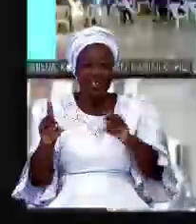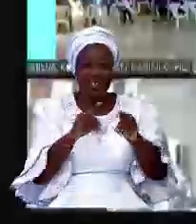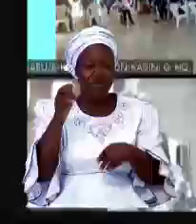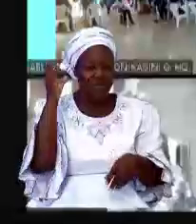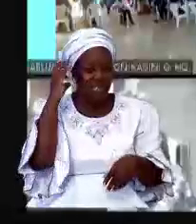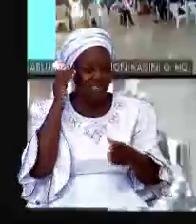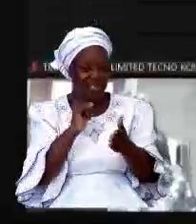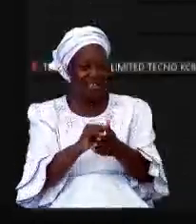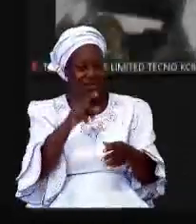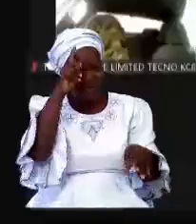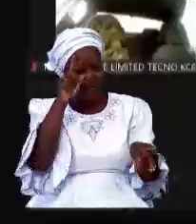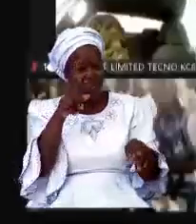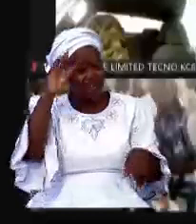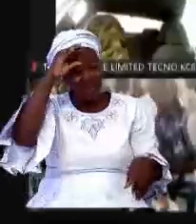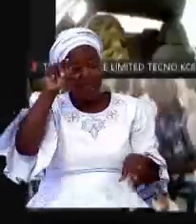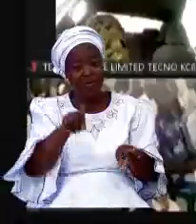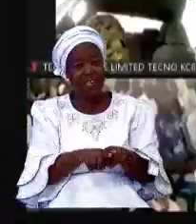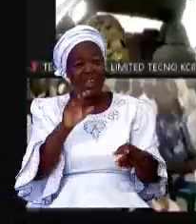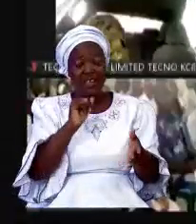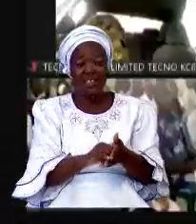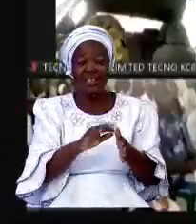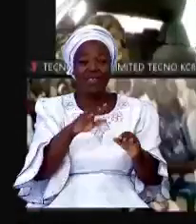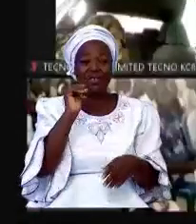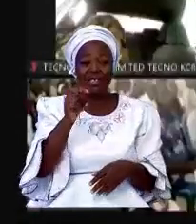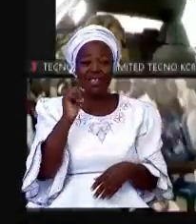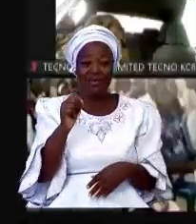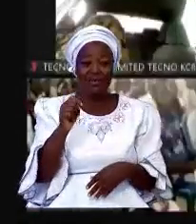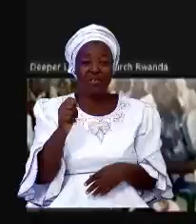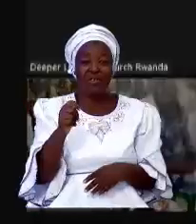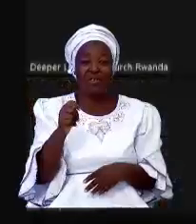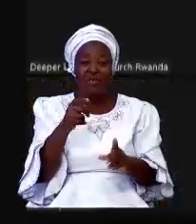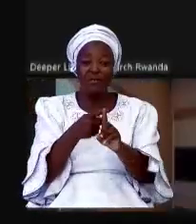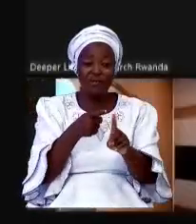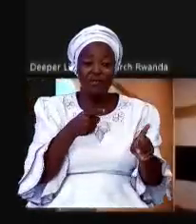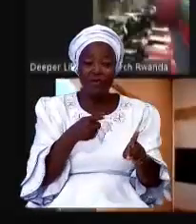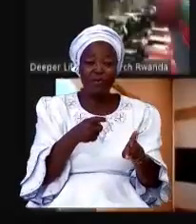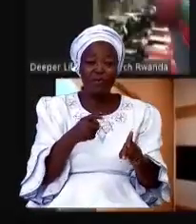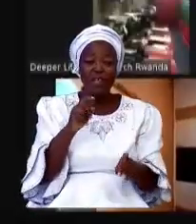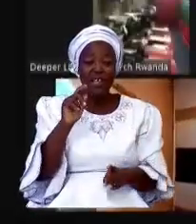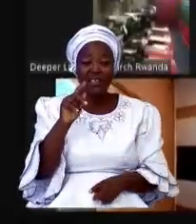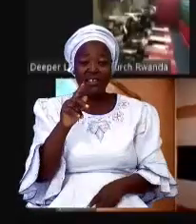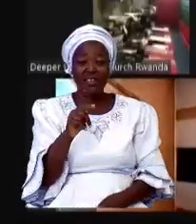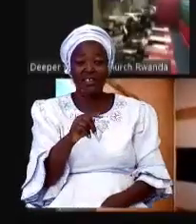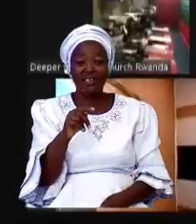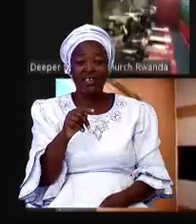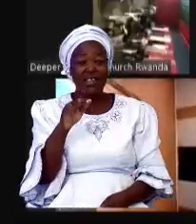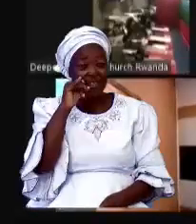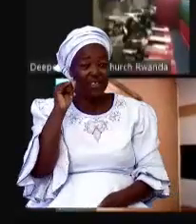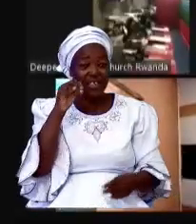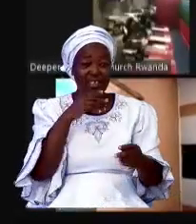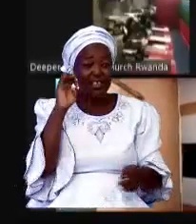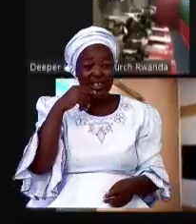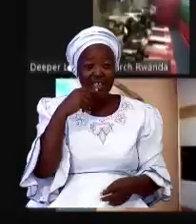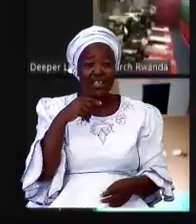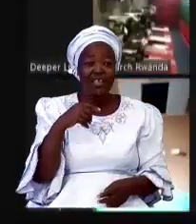for you. Did you hear the brother who testified from